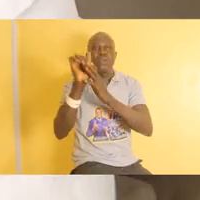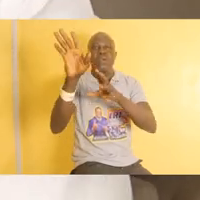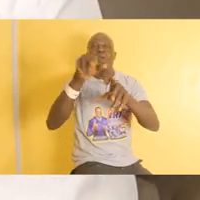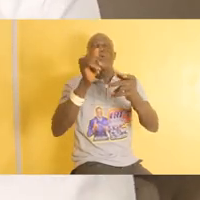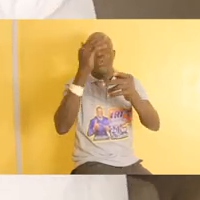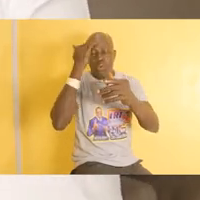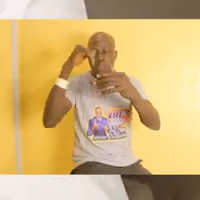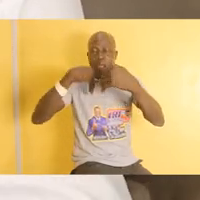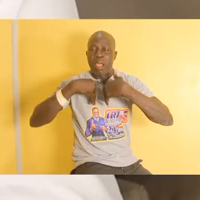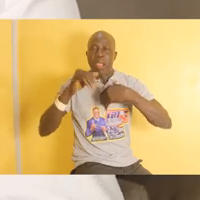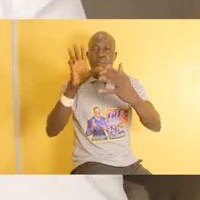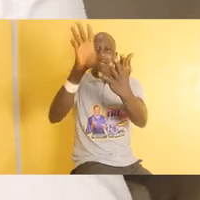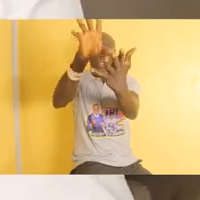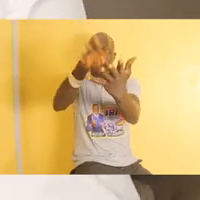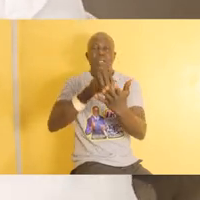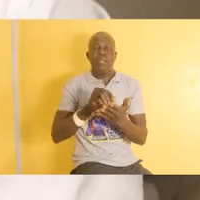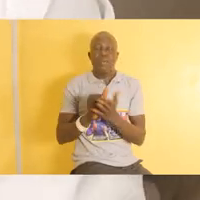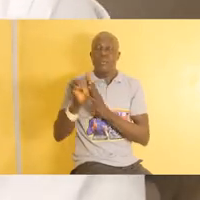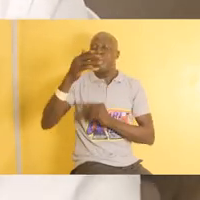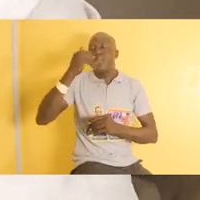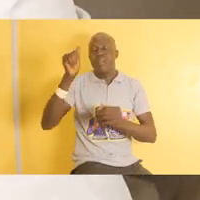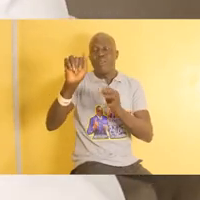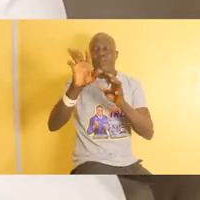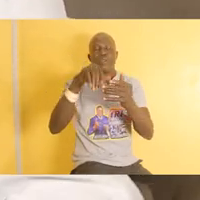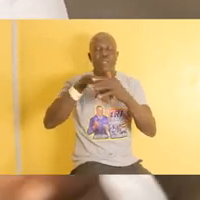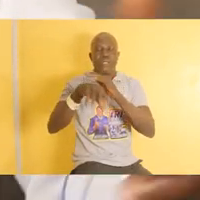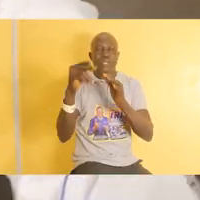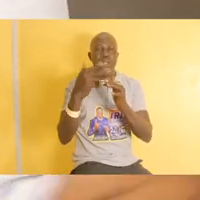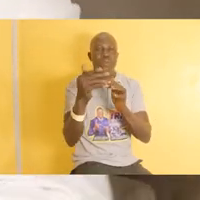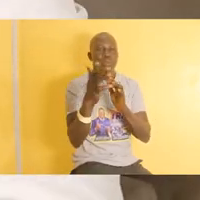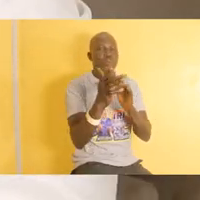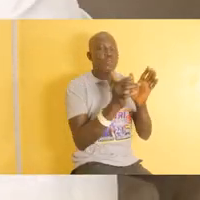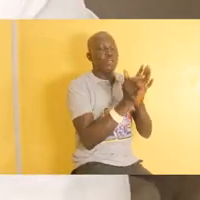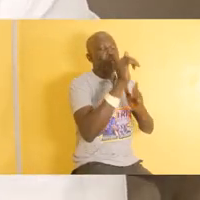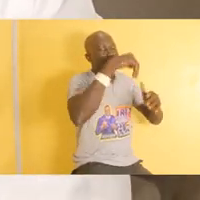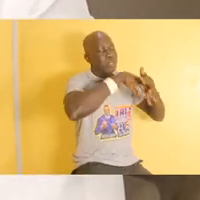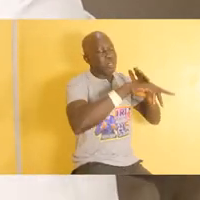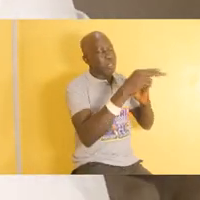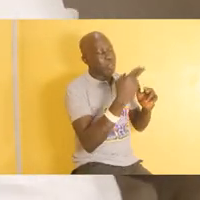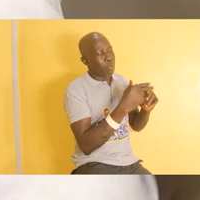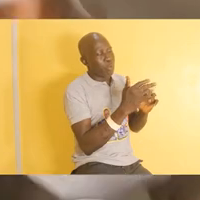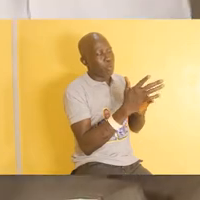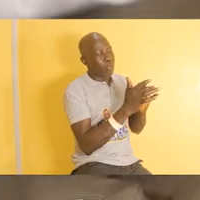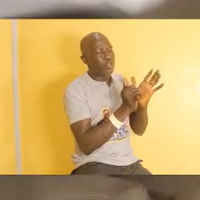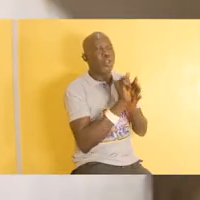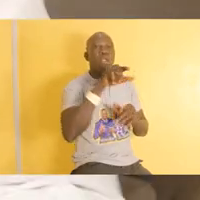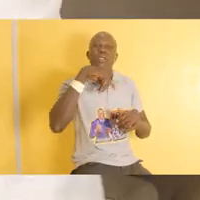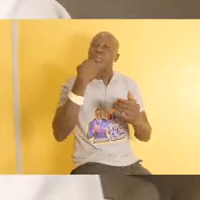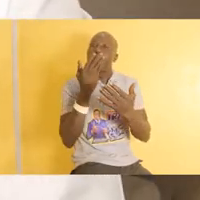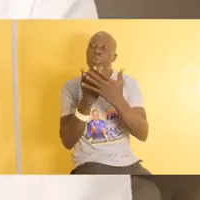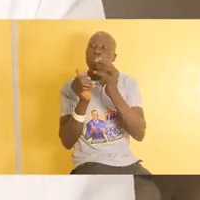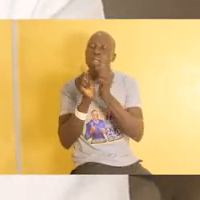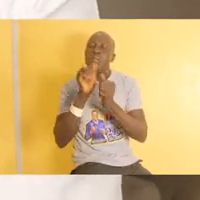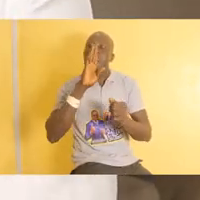one. The one that wants to show. Torí yóò san fún ayẹyẹ náà. It will be better for you for family tradition. In the name of Jesus. Lórúkọ Jésù. In the name of Jesus. O máa yí bẹ́ẹ̀ lórúkọ